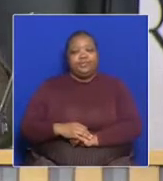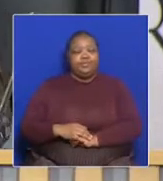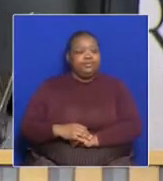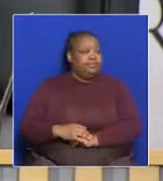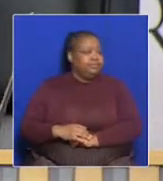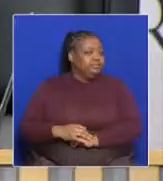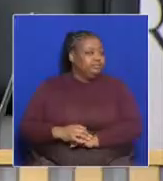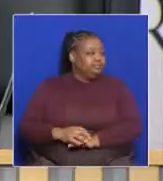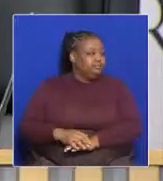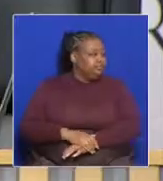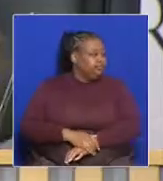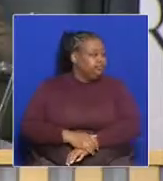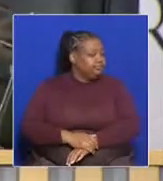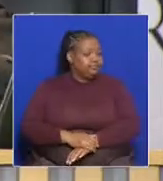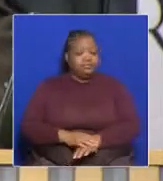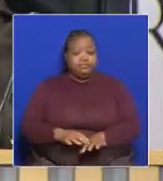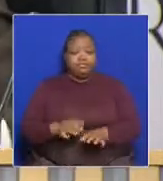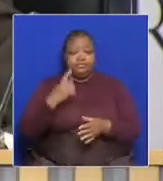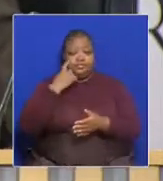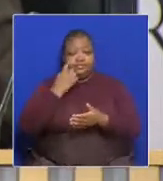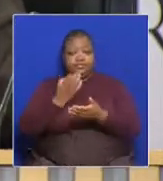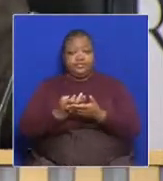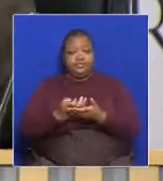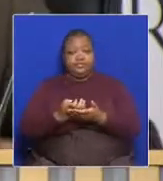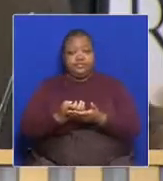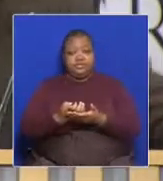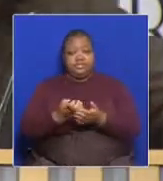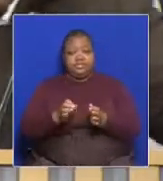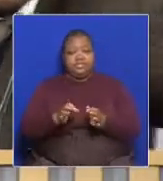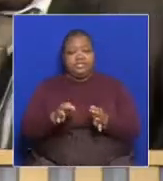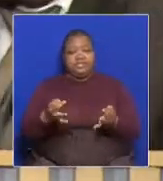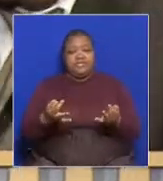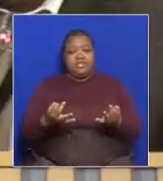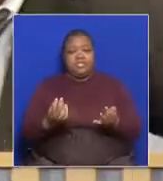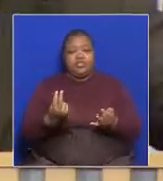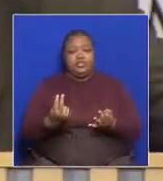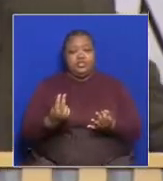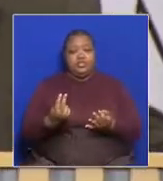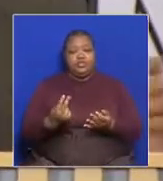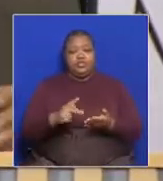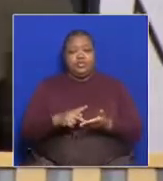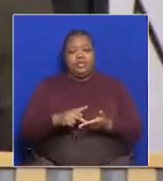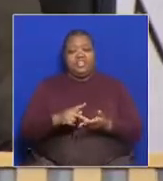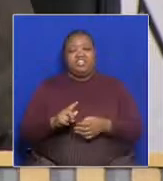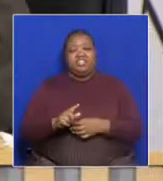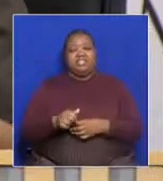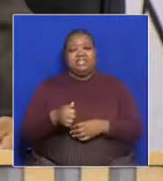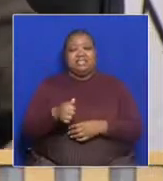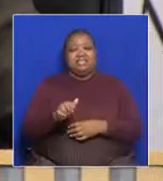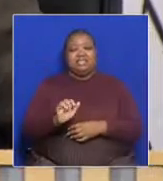exhibit file 2, particularly page 656.